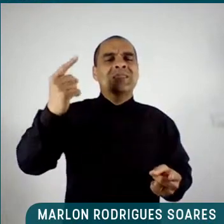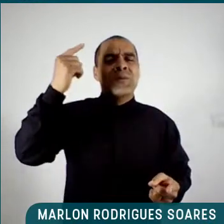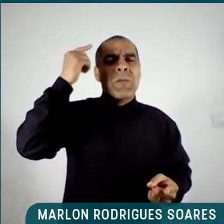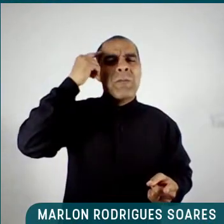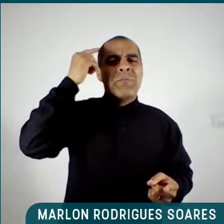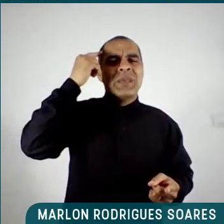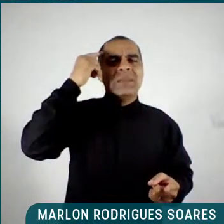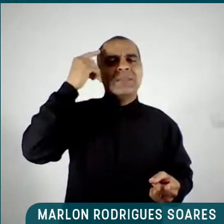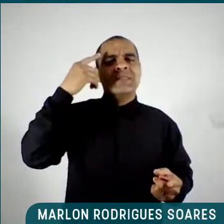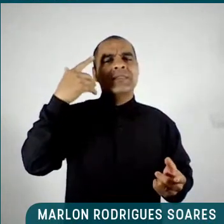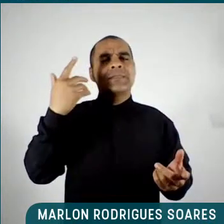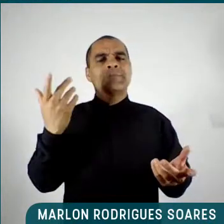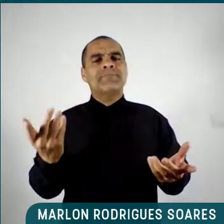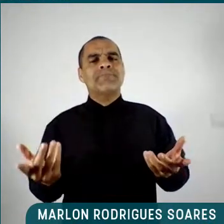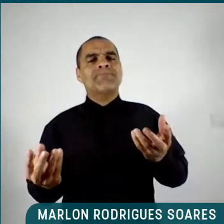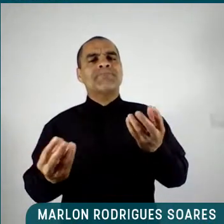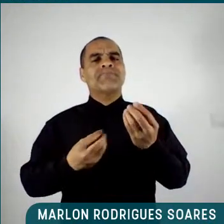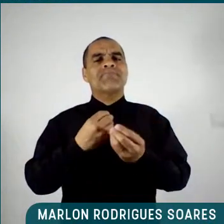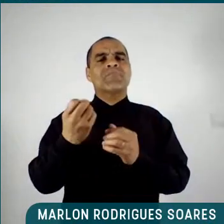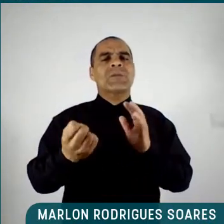when we think